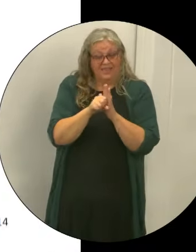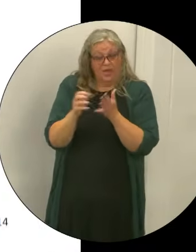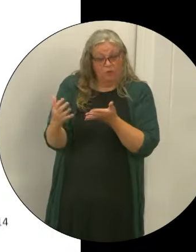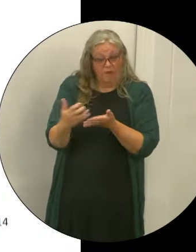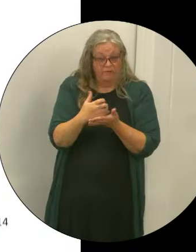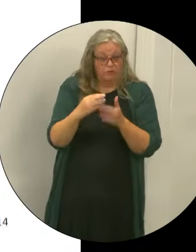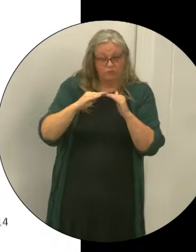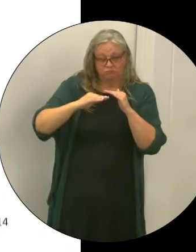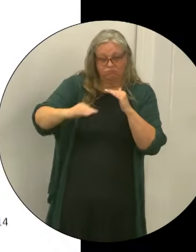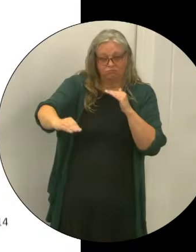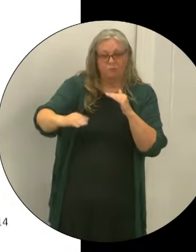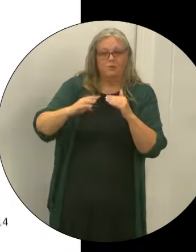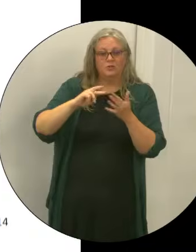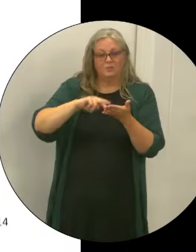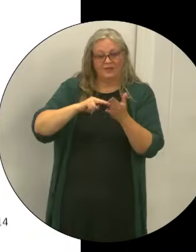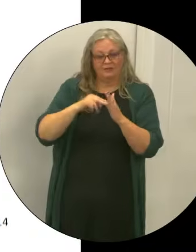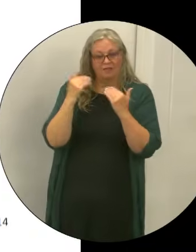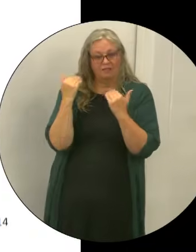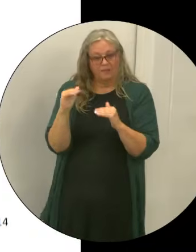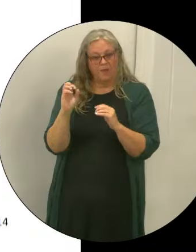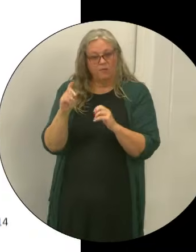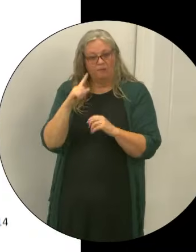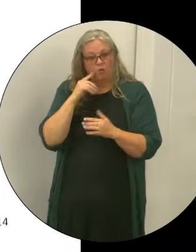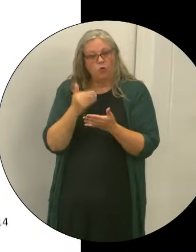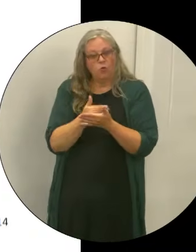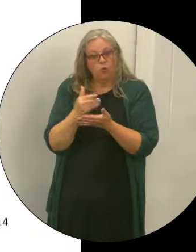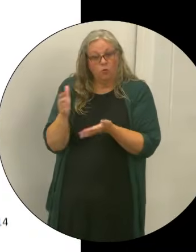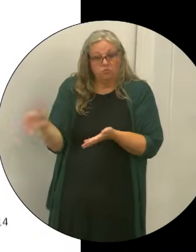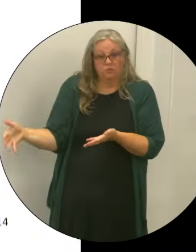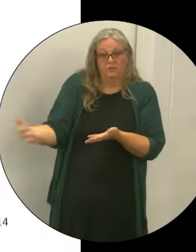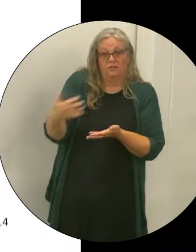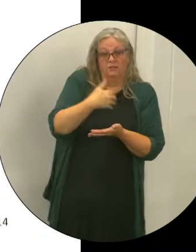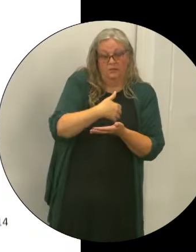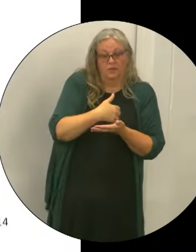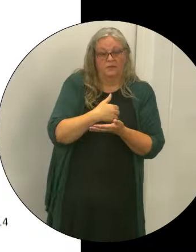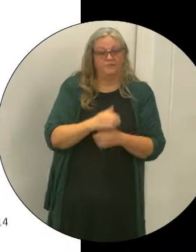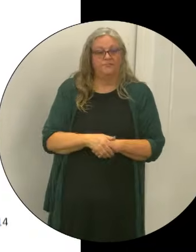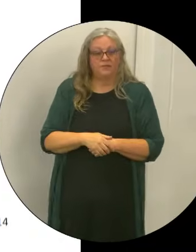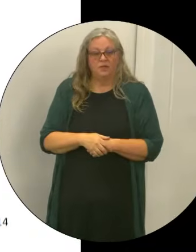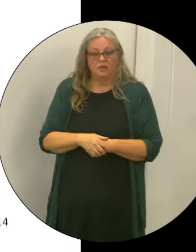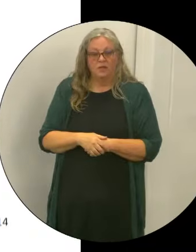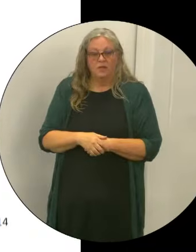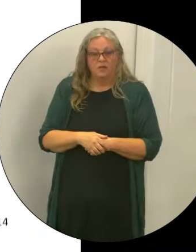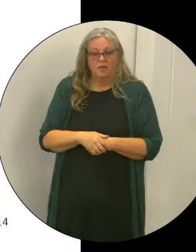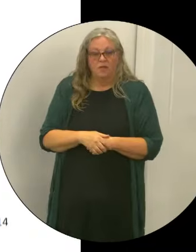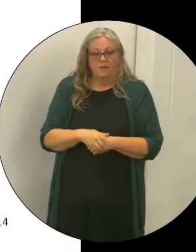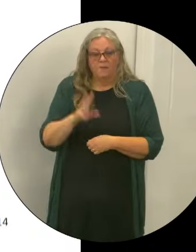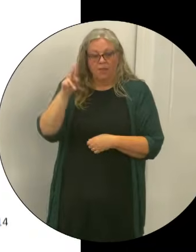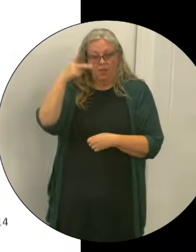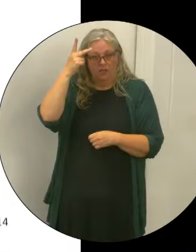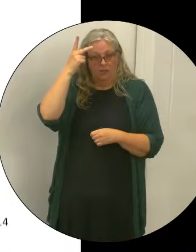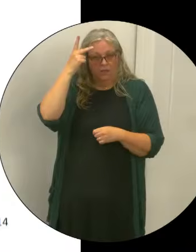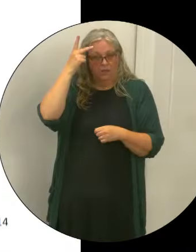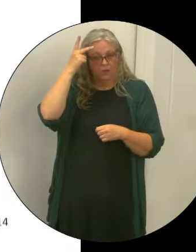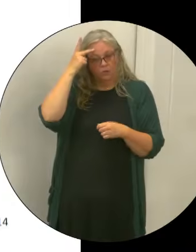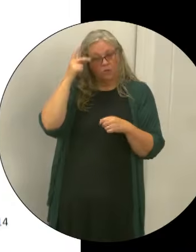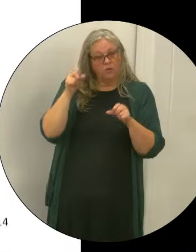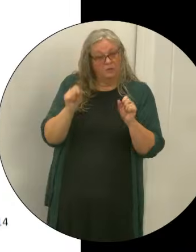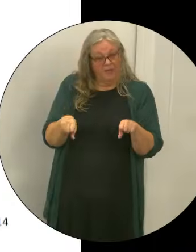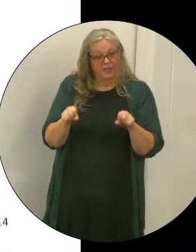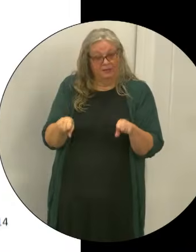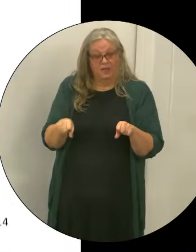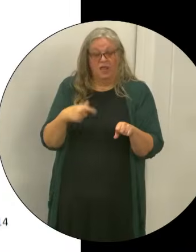flat, which could limit opportunities for large new funding initiatives. Third, we considered political capacity and viability. While